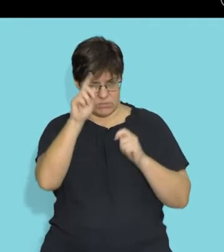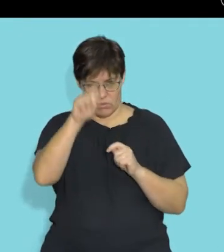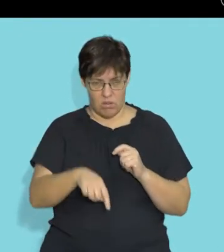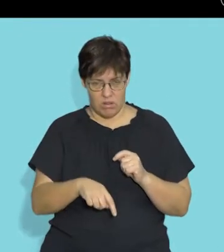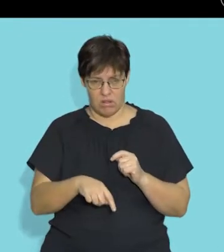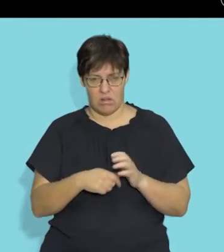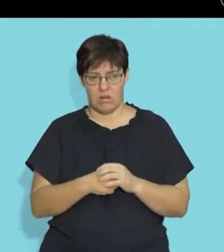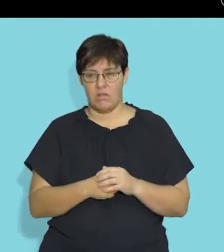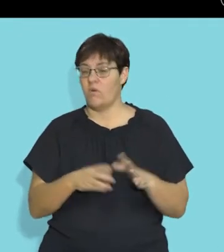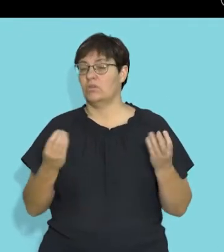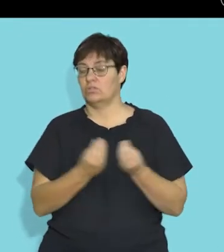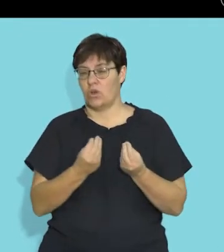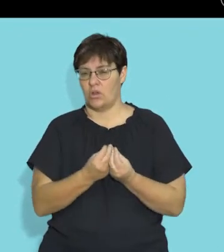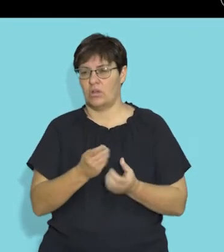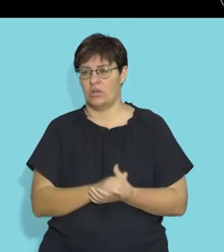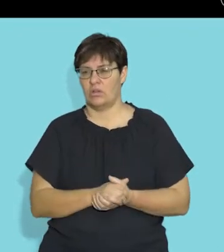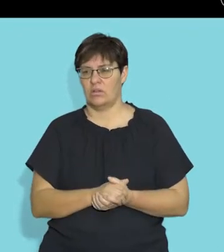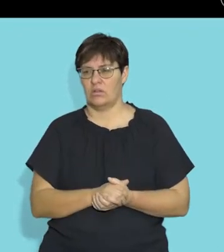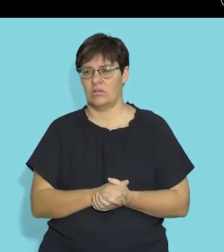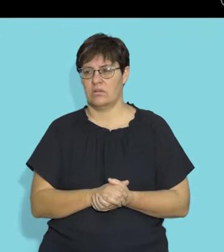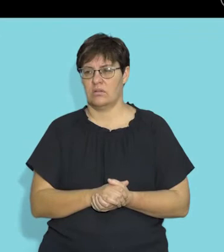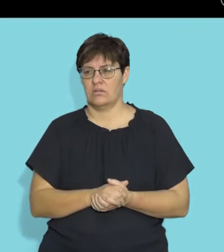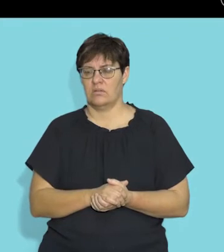with regards to stock.